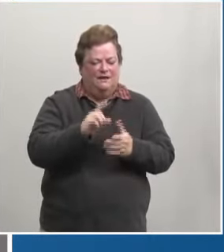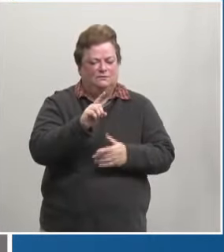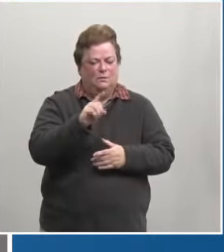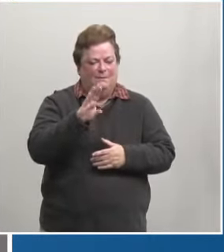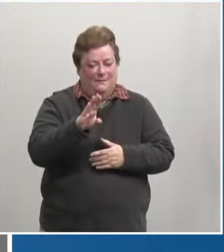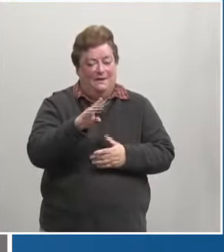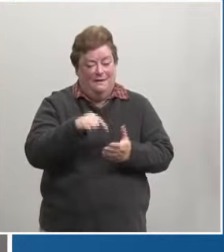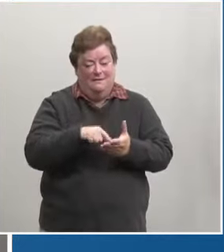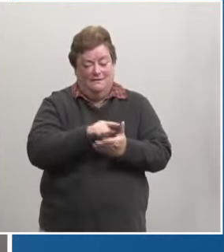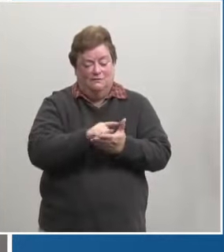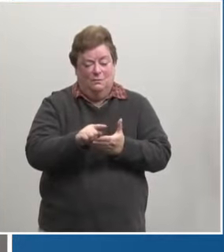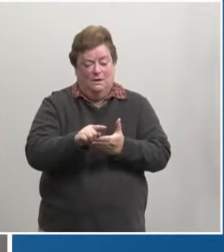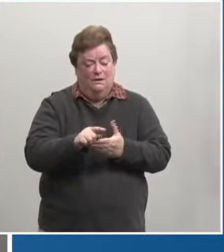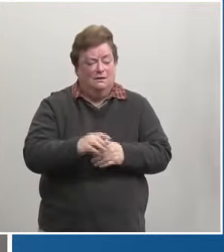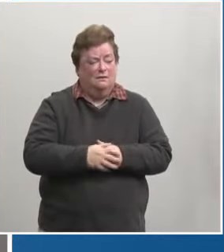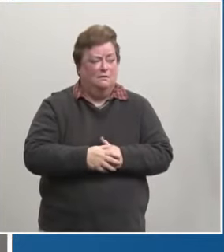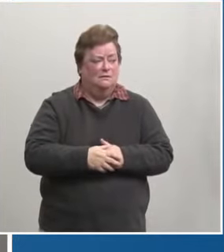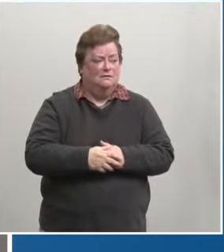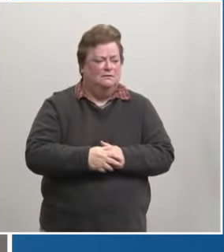this week.